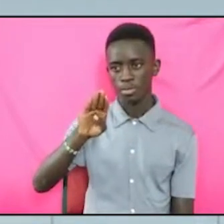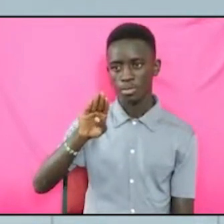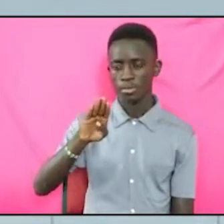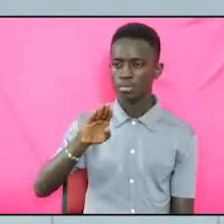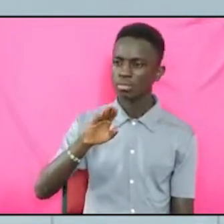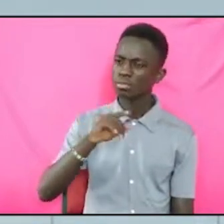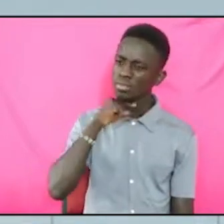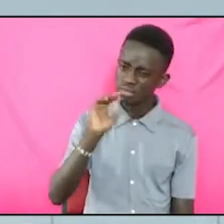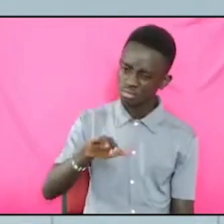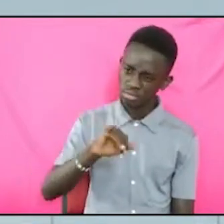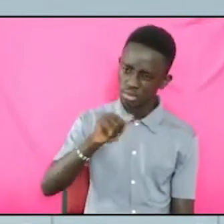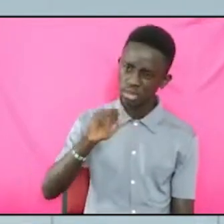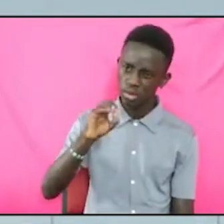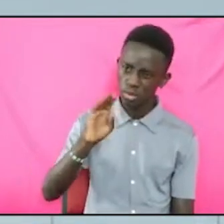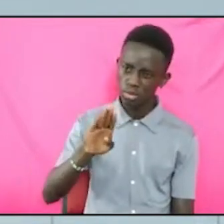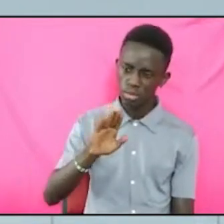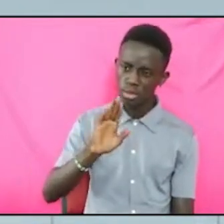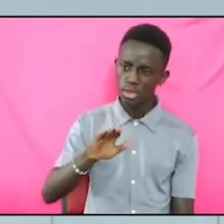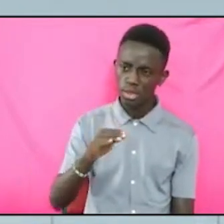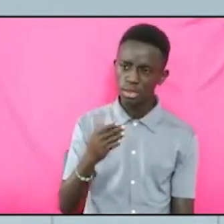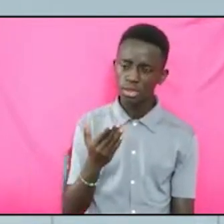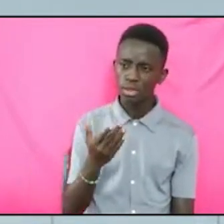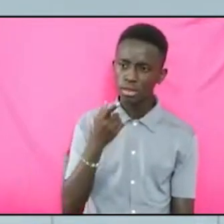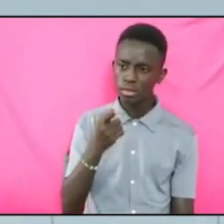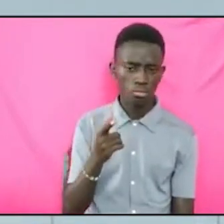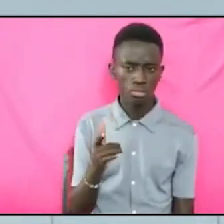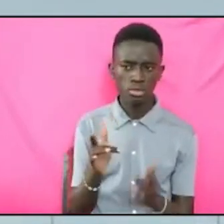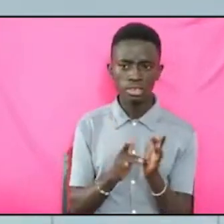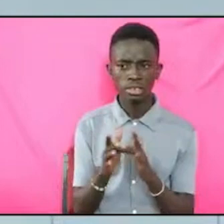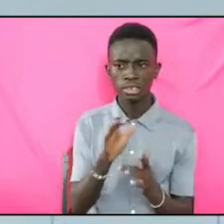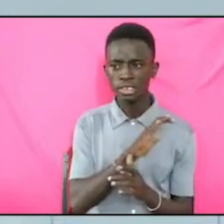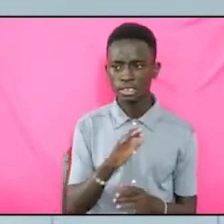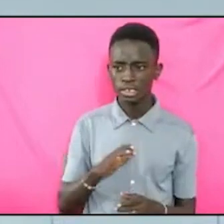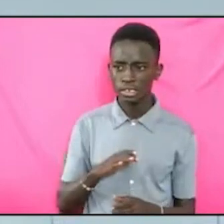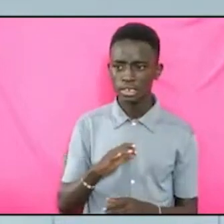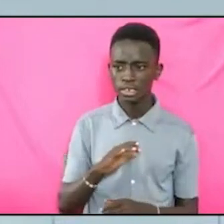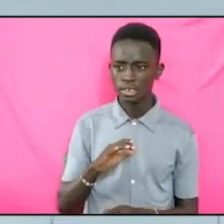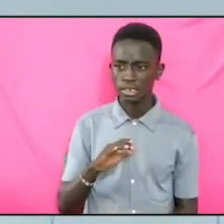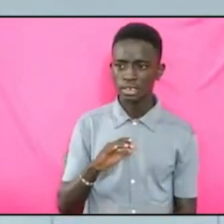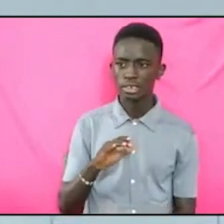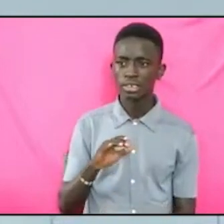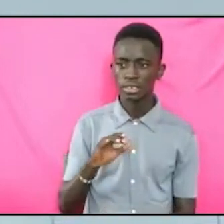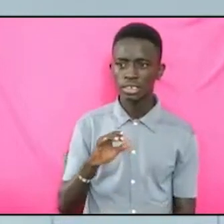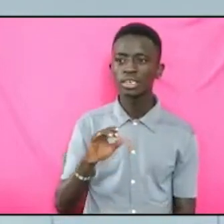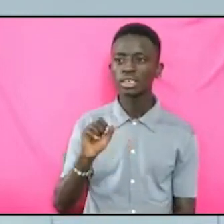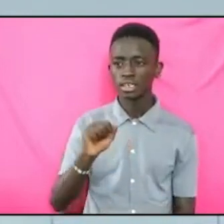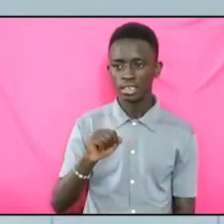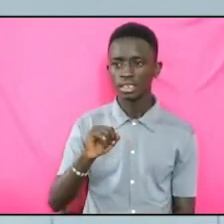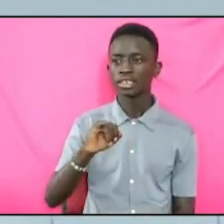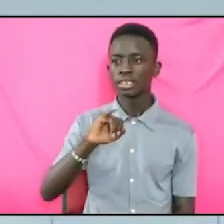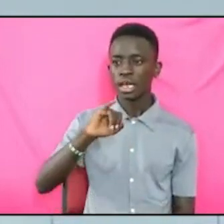"Jacobo, umwai kukiri Yesu Kristo kama mwokozi wa maisha yako." And for the first time, that got